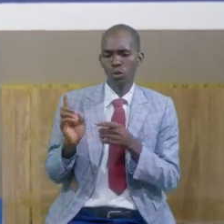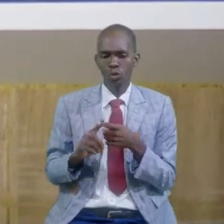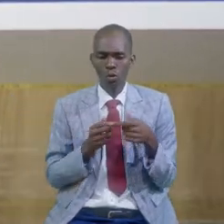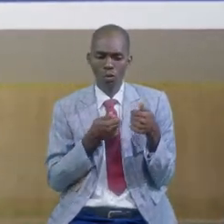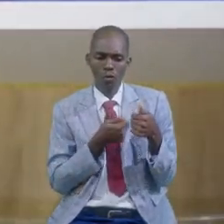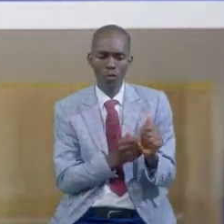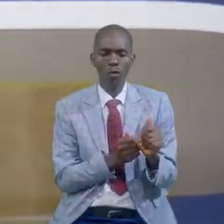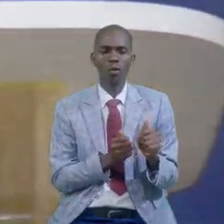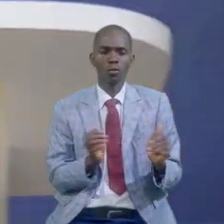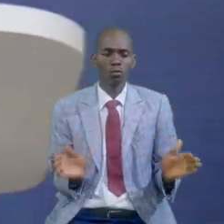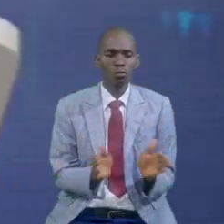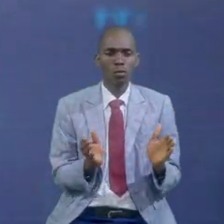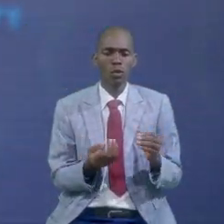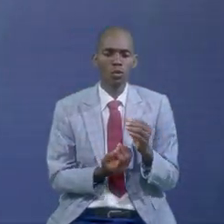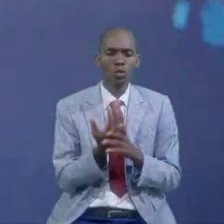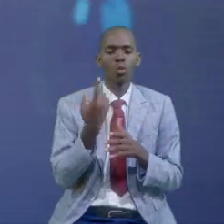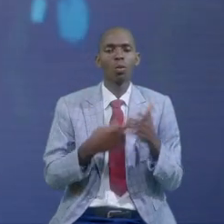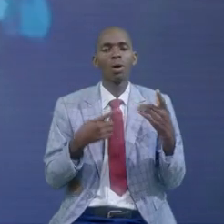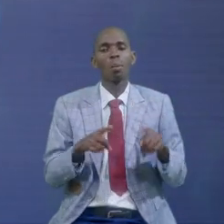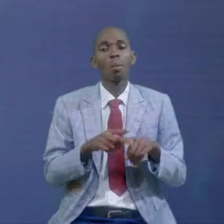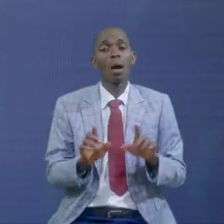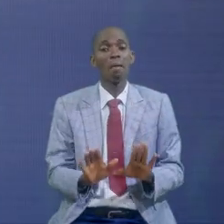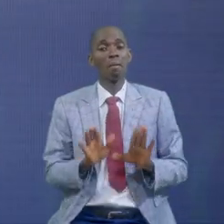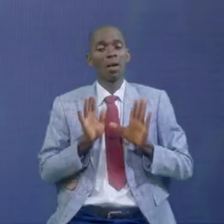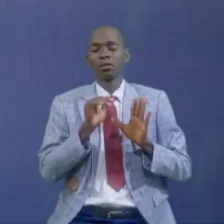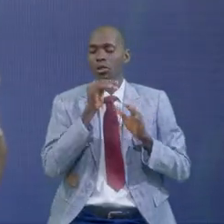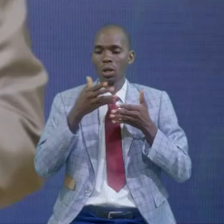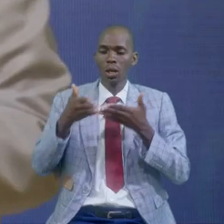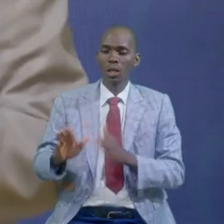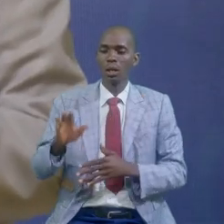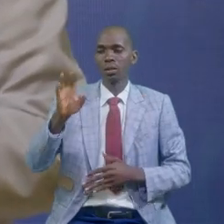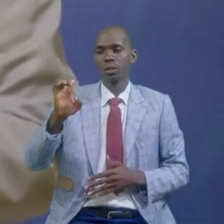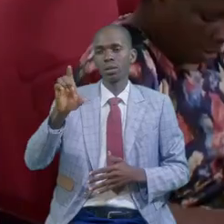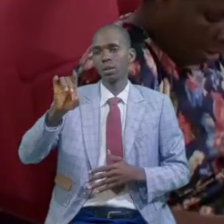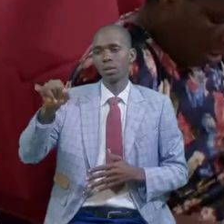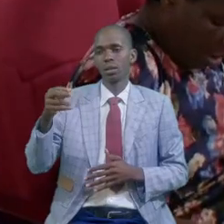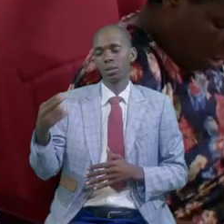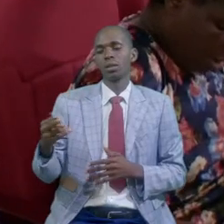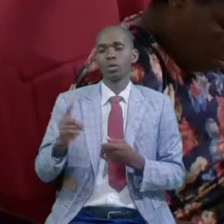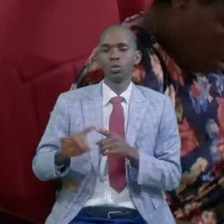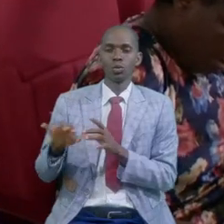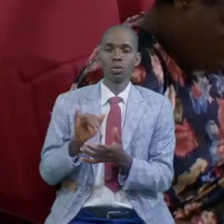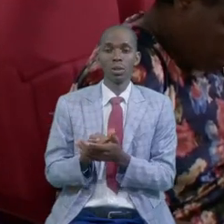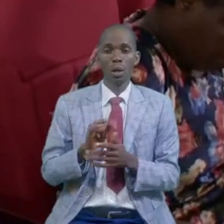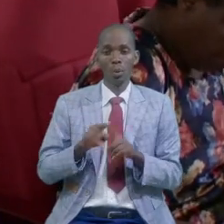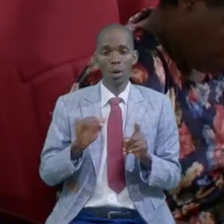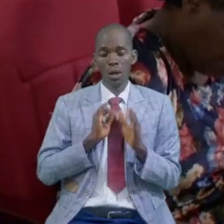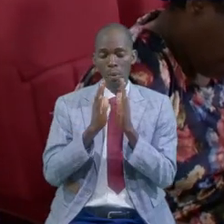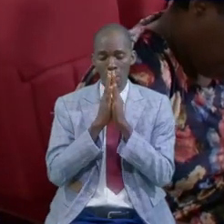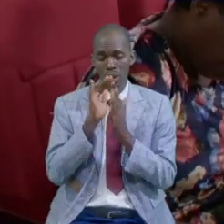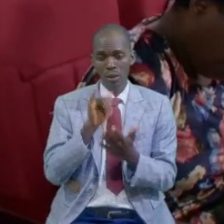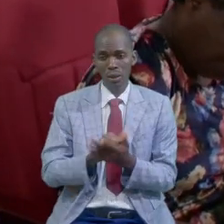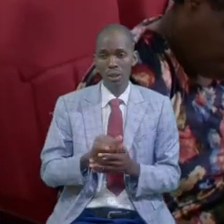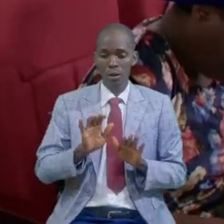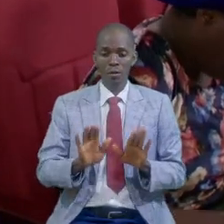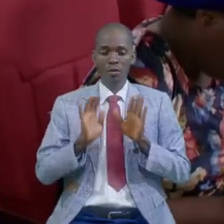But fear did not allow him to do that. Fear will not block your view, will not block